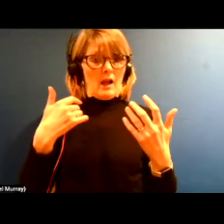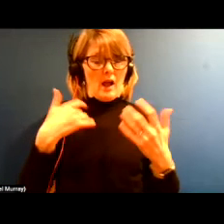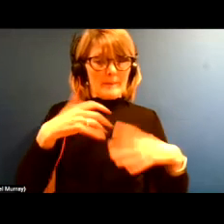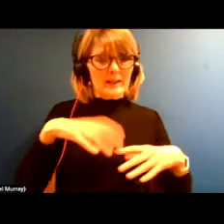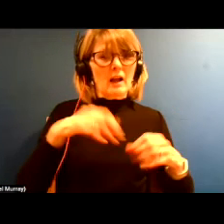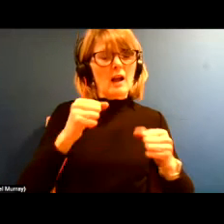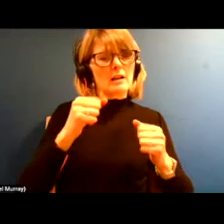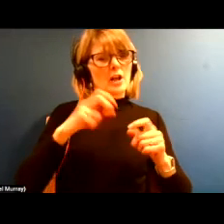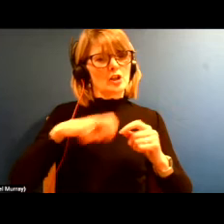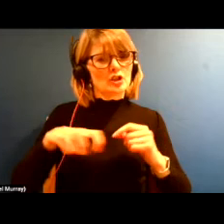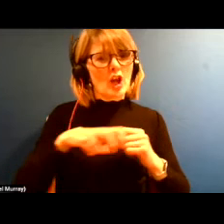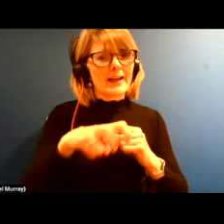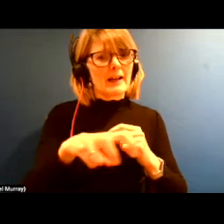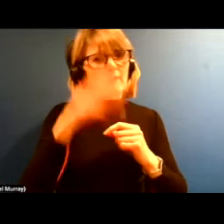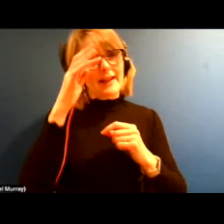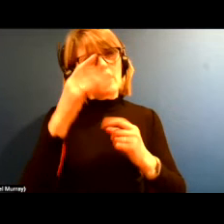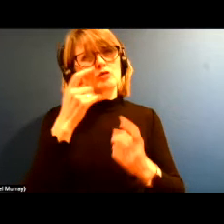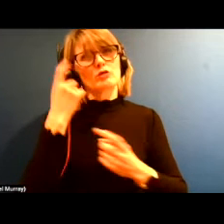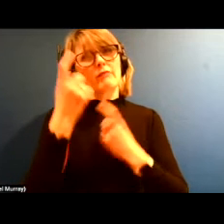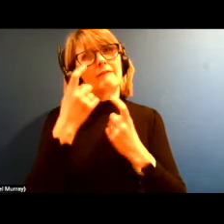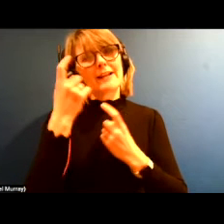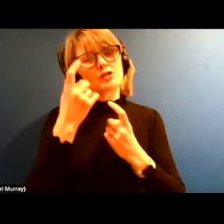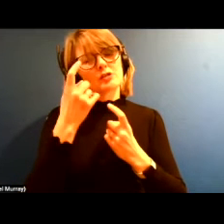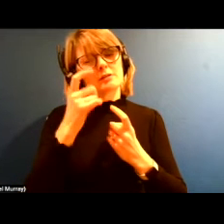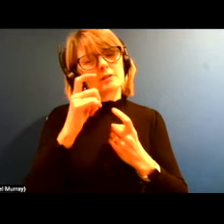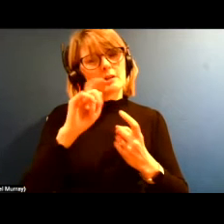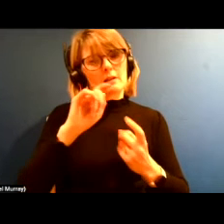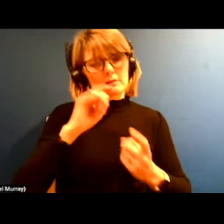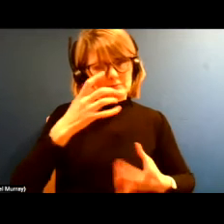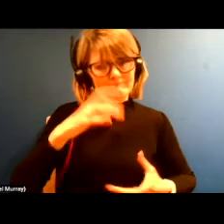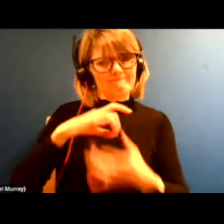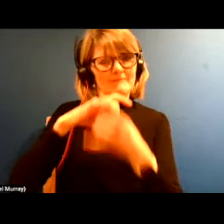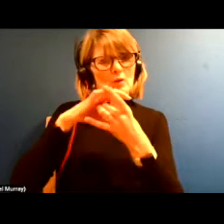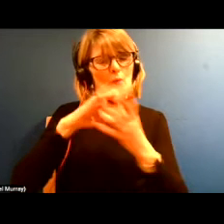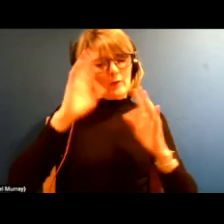experiences of an autistic life and bring it to bear upon the life of the church.